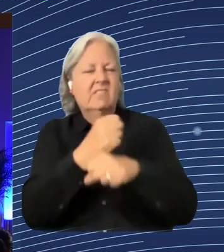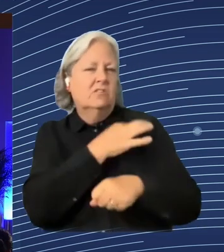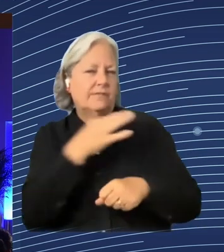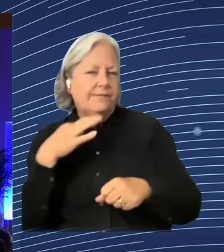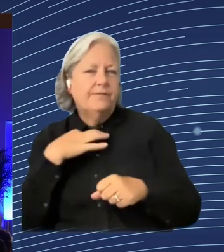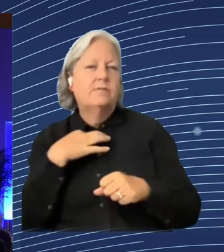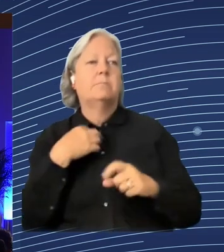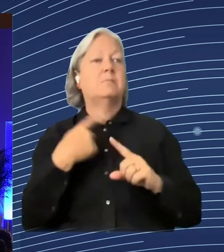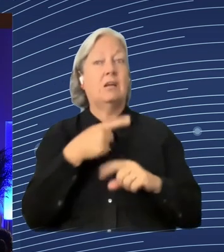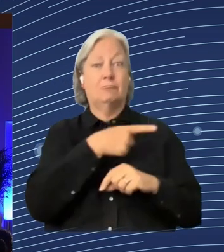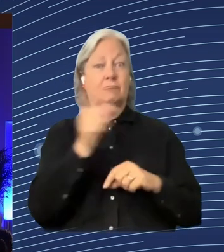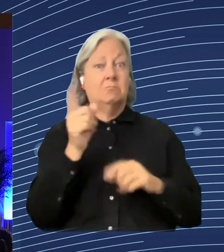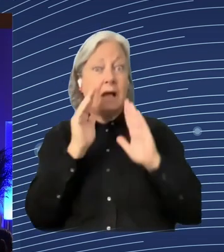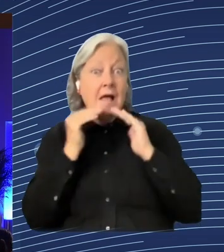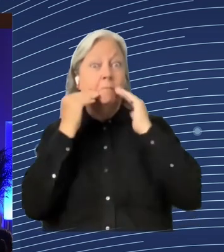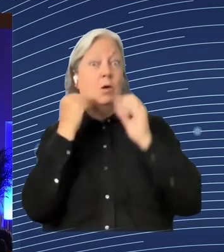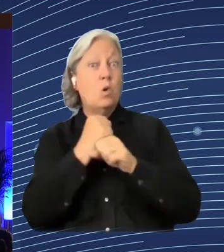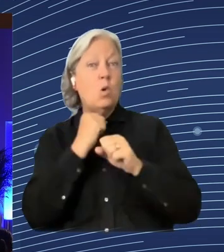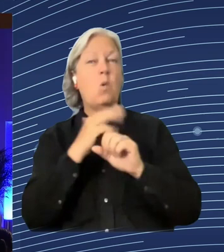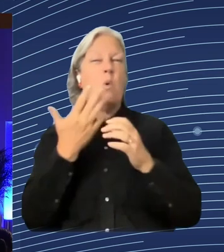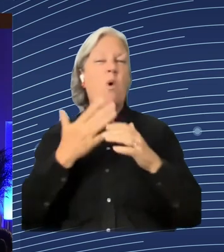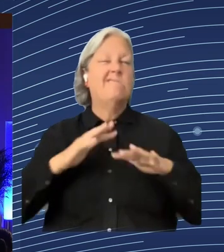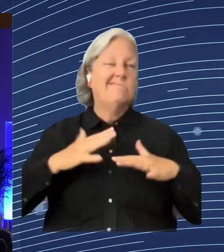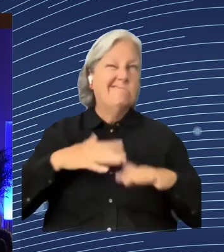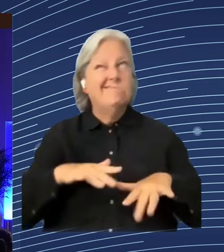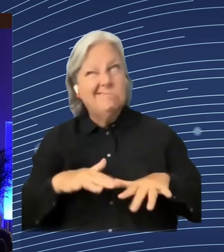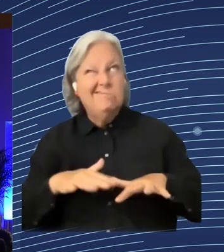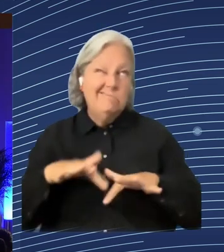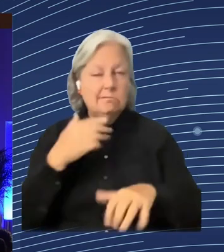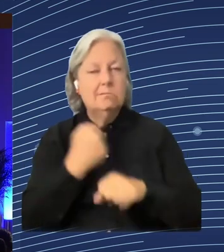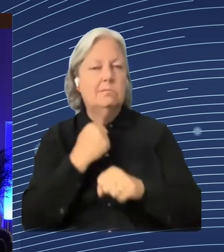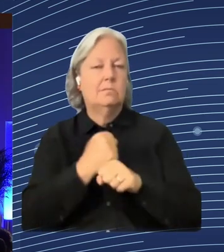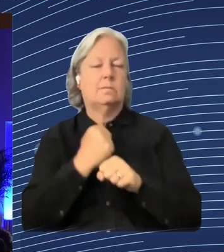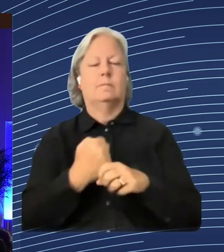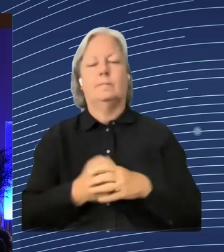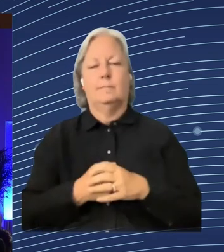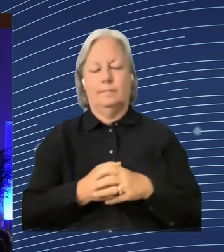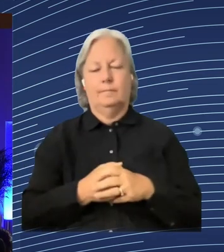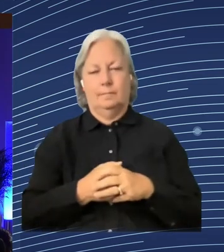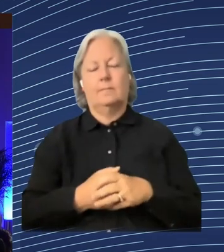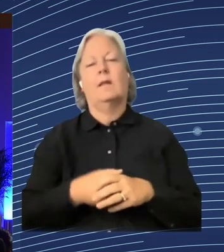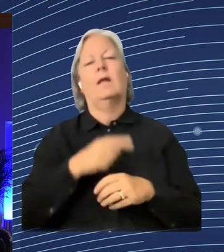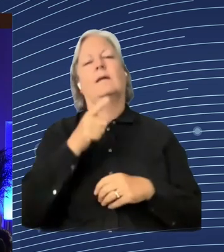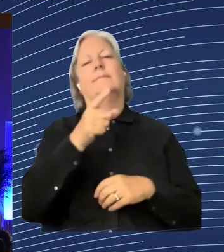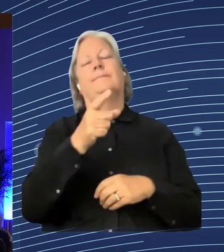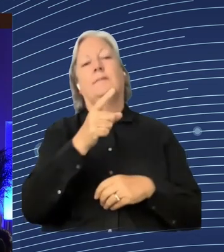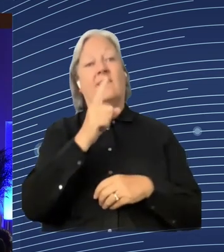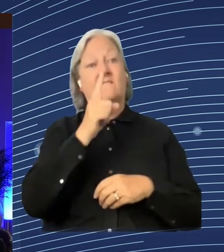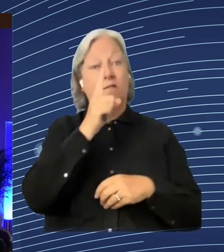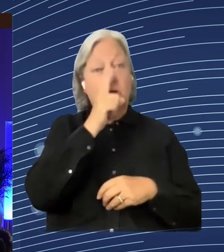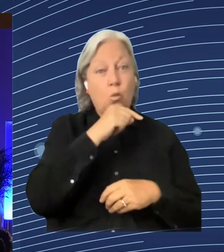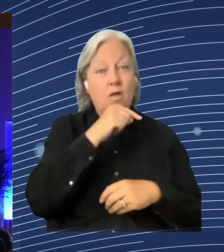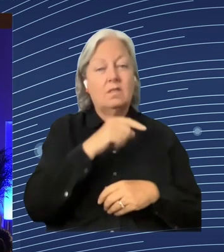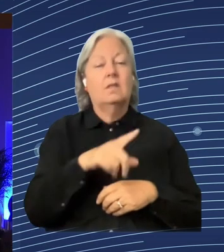satisfaction. Thank you. Excellent. So how fraud-proof can this be, and what jobs are